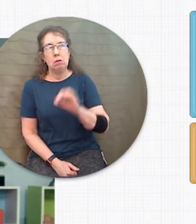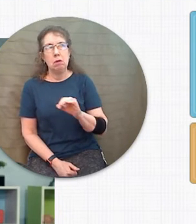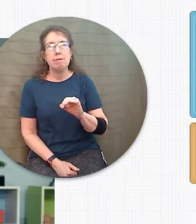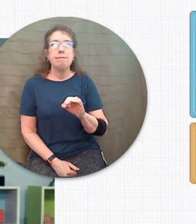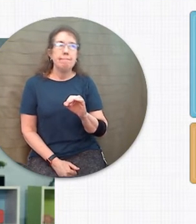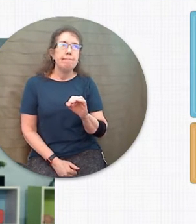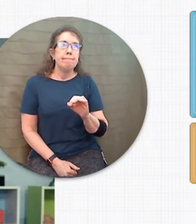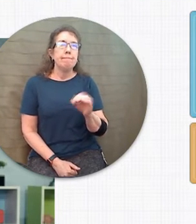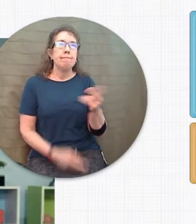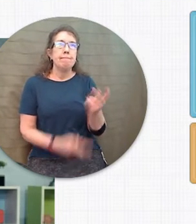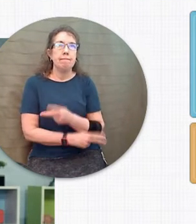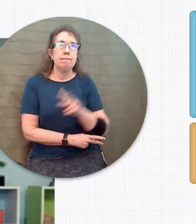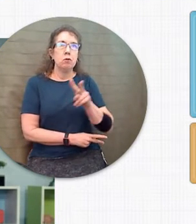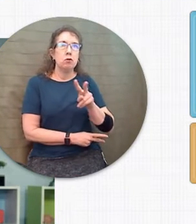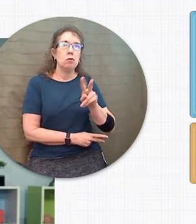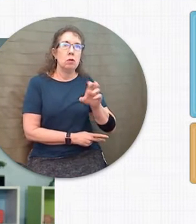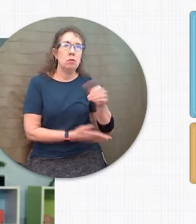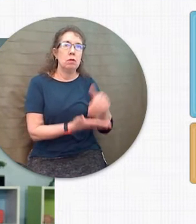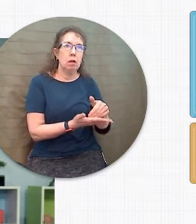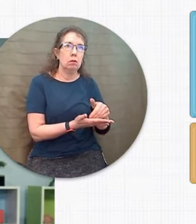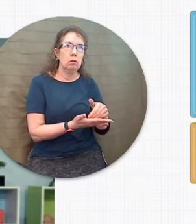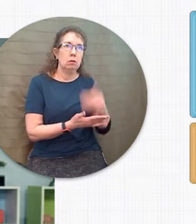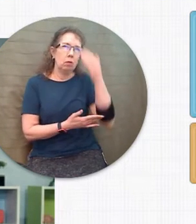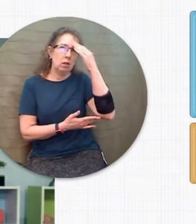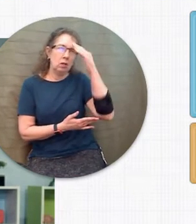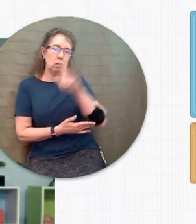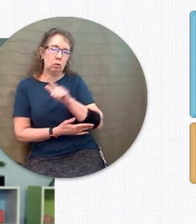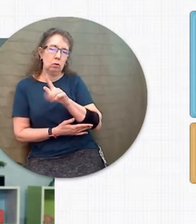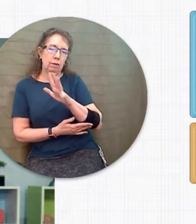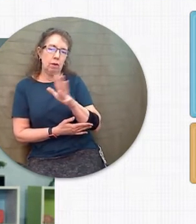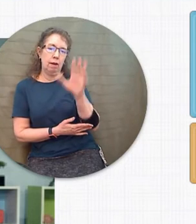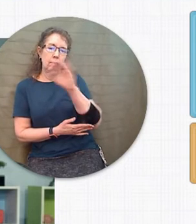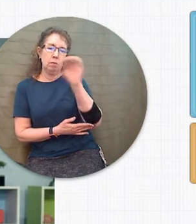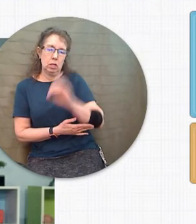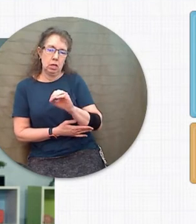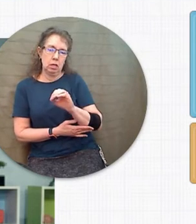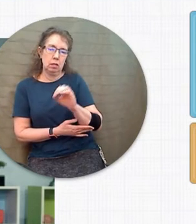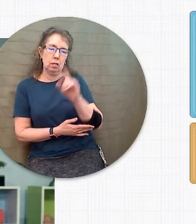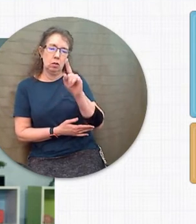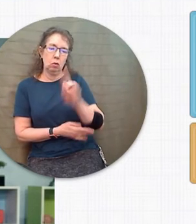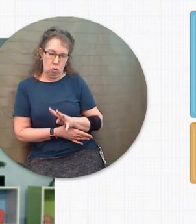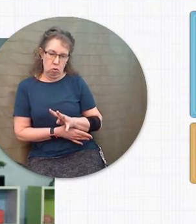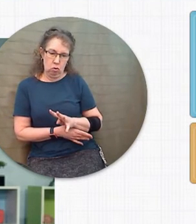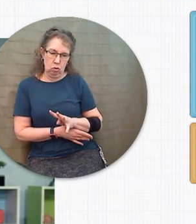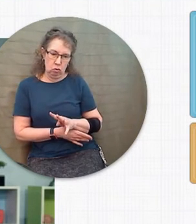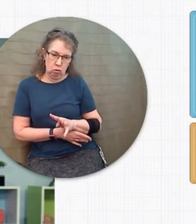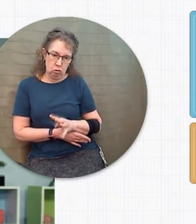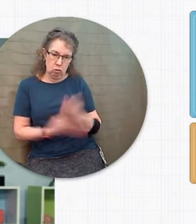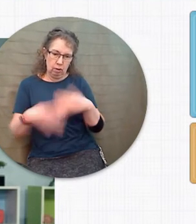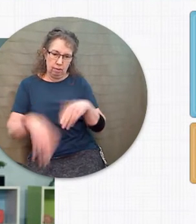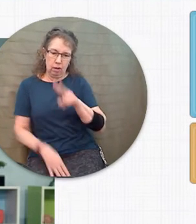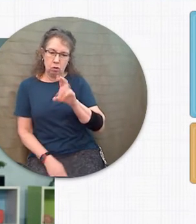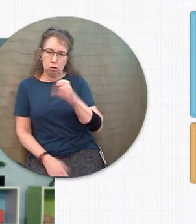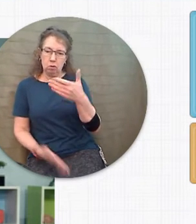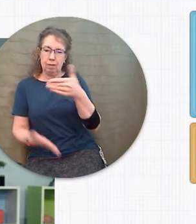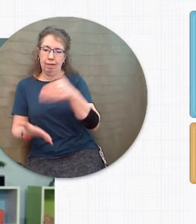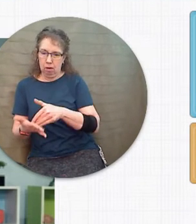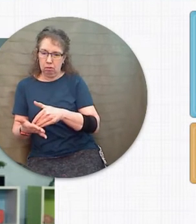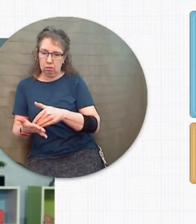So I know 25% is a quarter. So if I split 200,000 into quarters, I would have 50, 50, 50, and